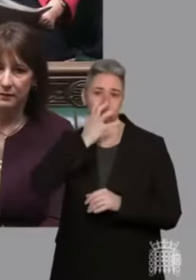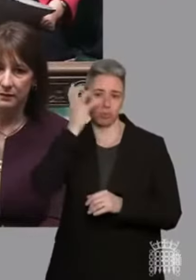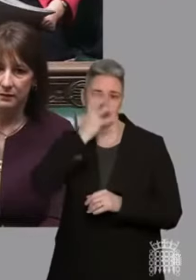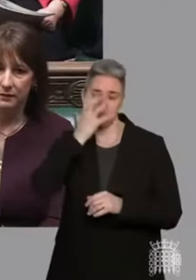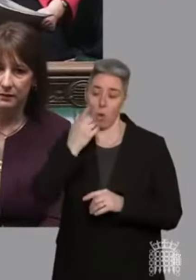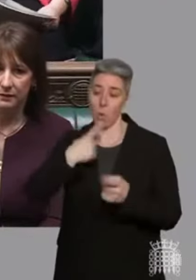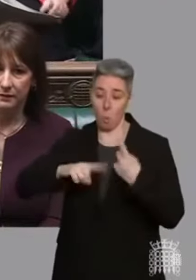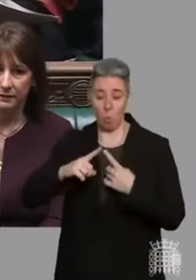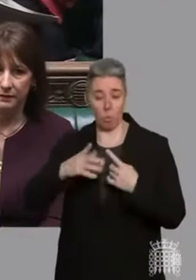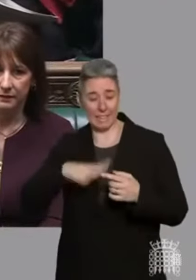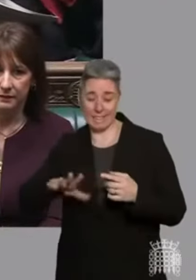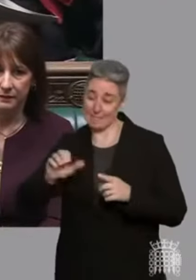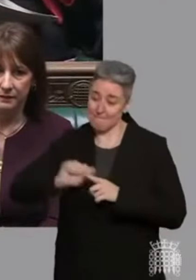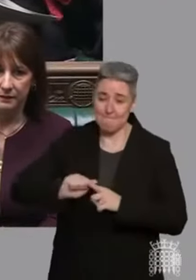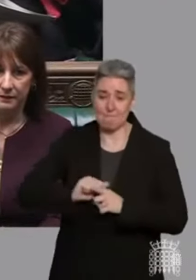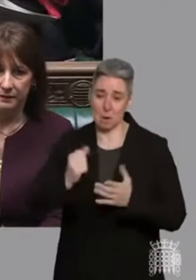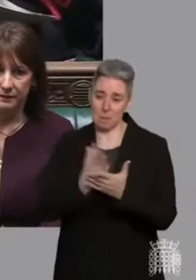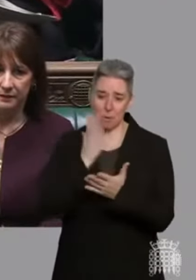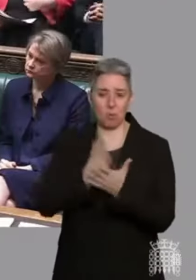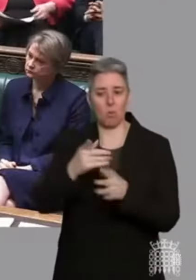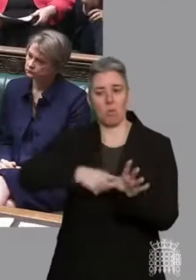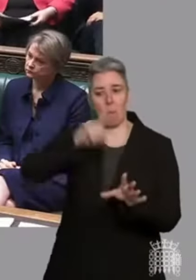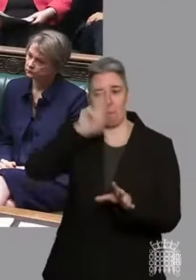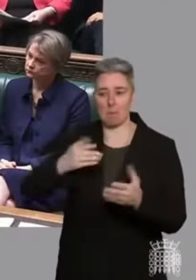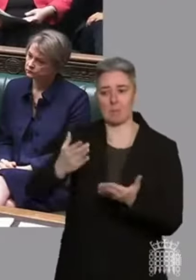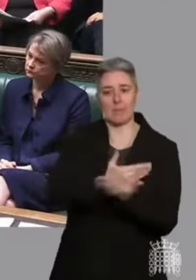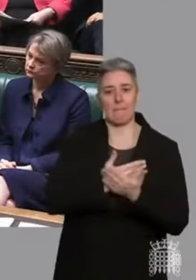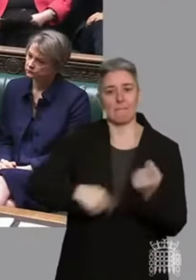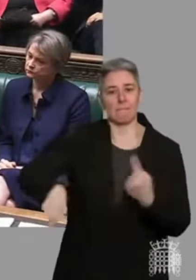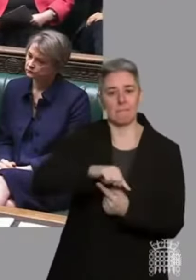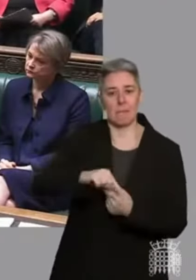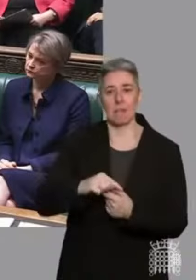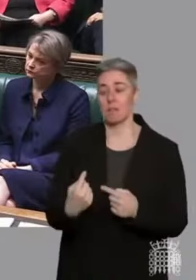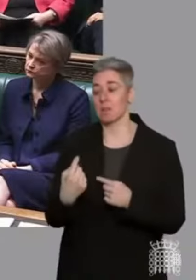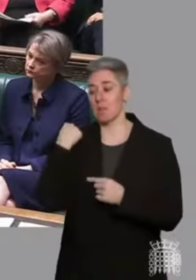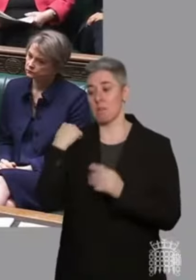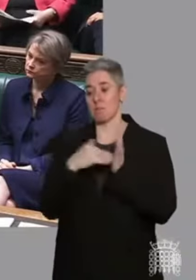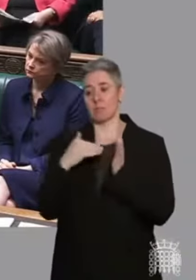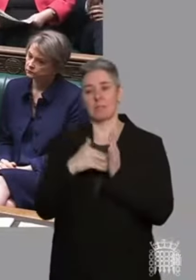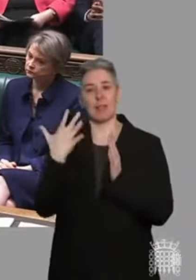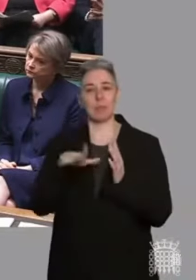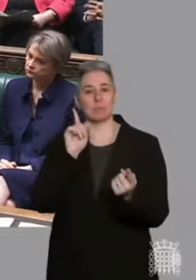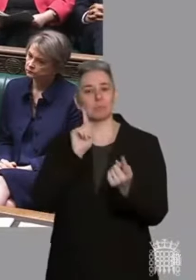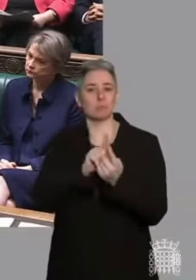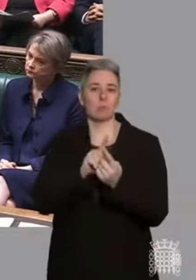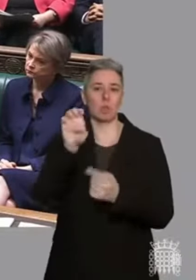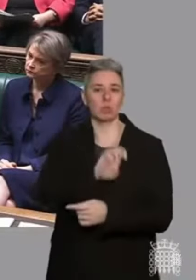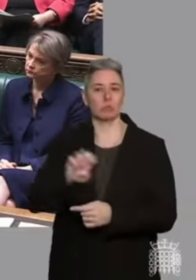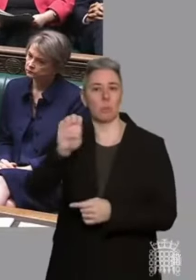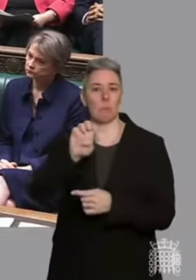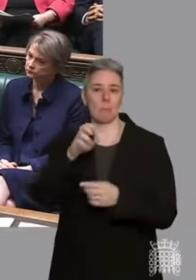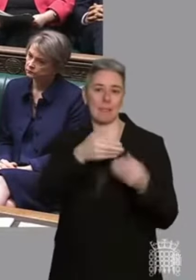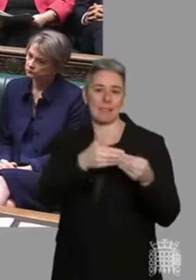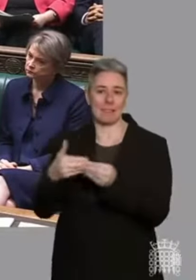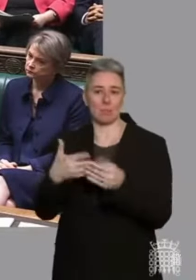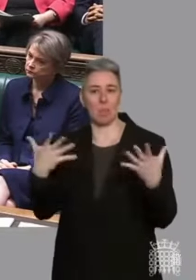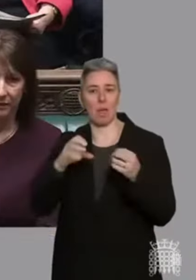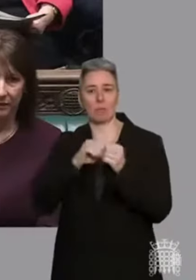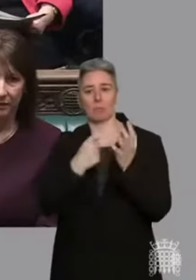met other European leaders in Brussels to discuss vitally important focus on security and defence in a volatile